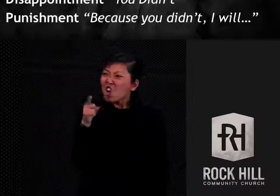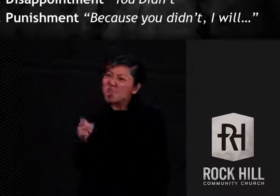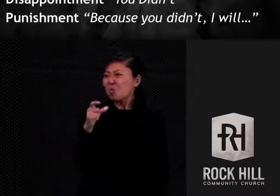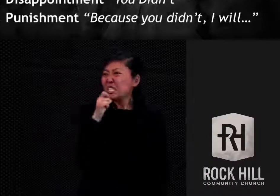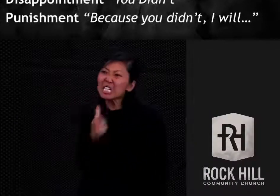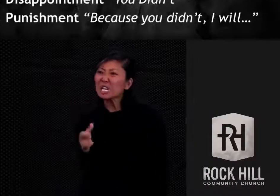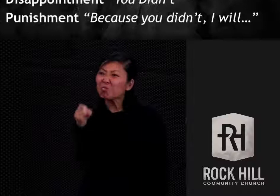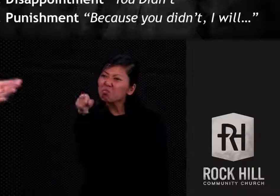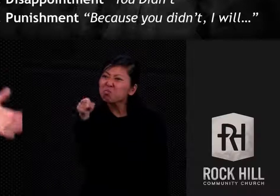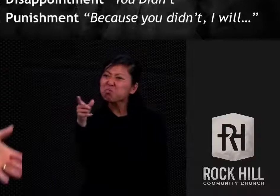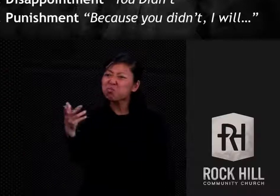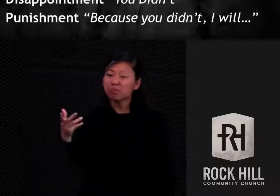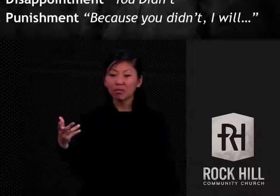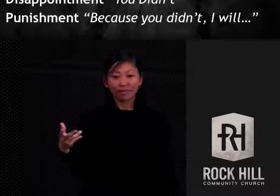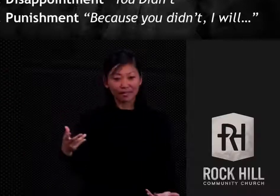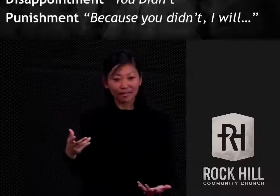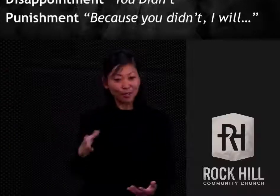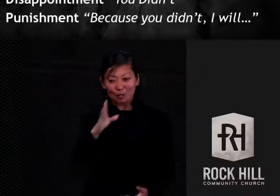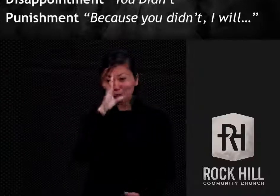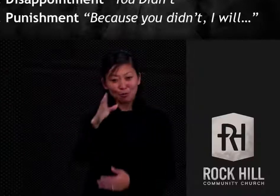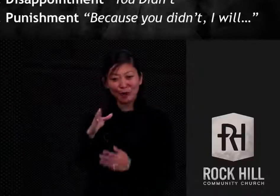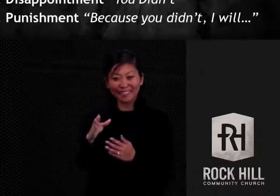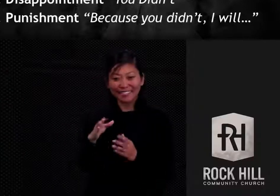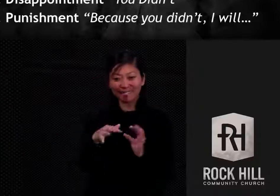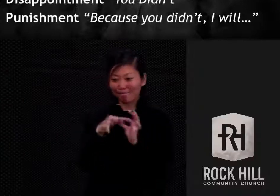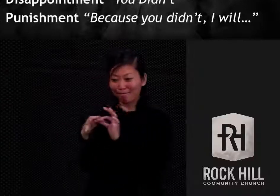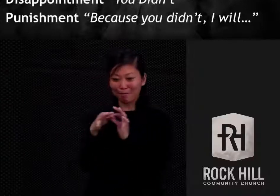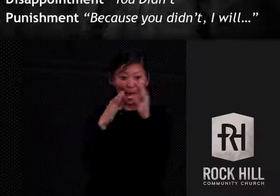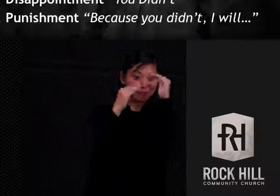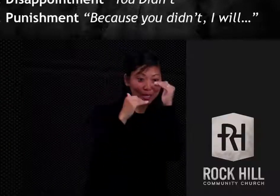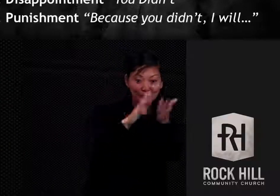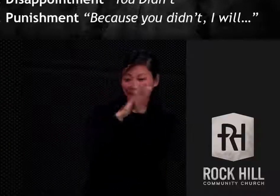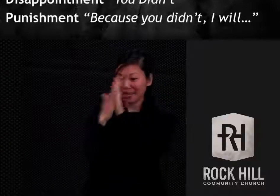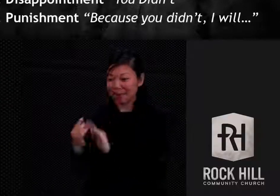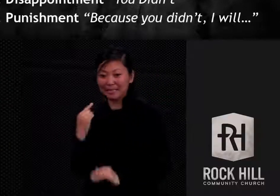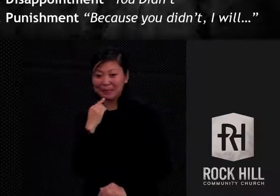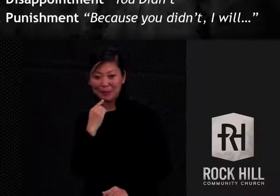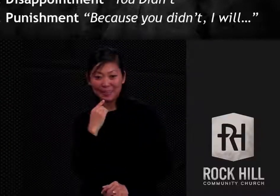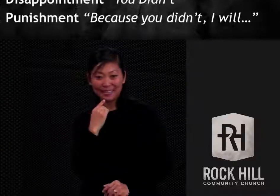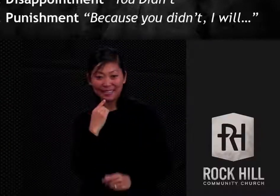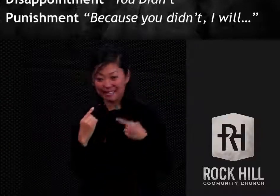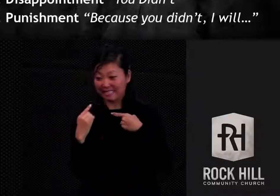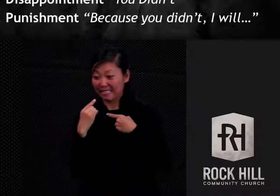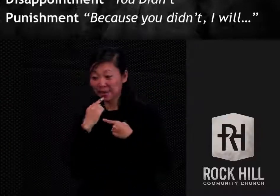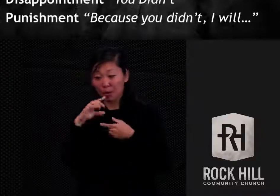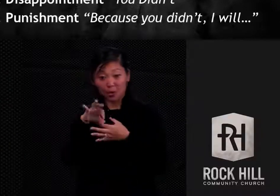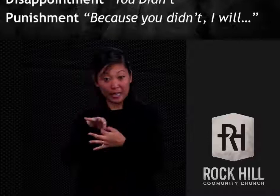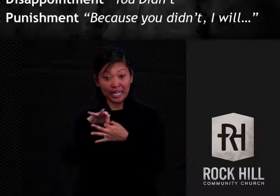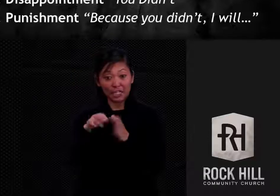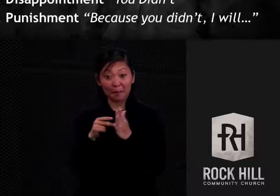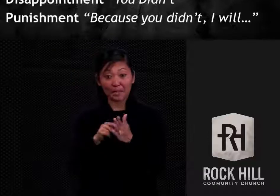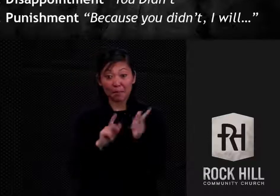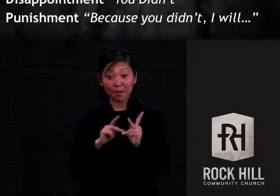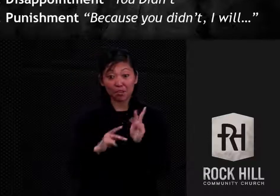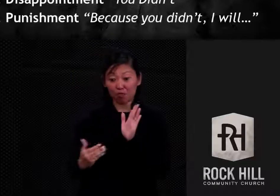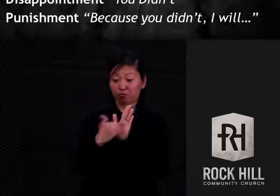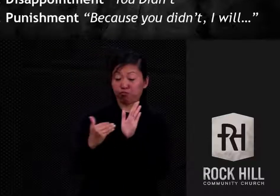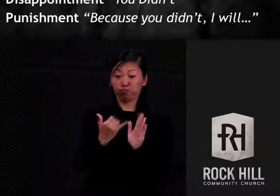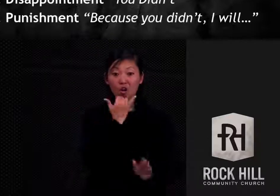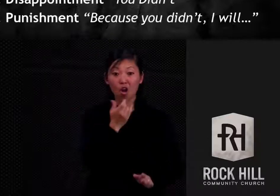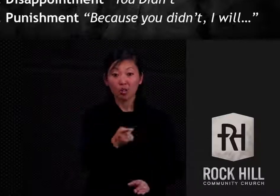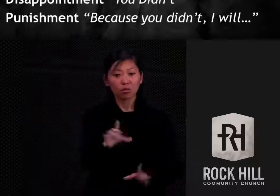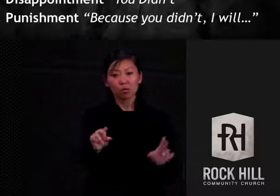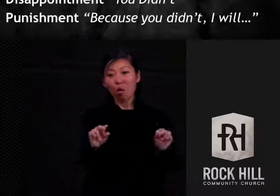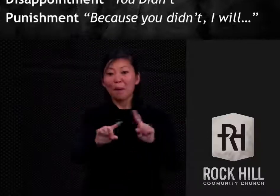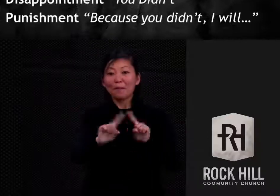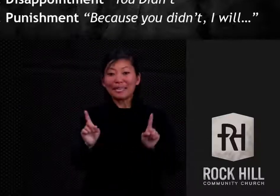between expectation and disappointment. And much of our disappointment in relationships is not because people have actually wronged us, but because